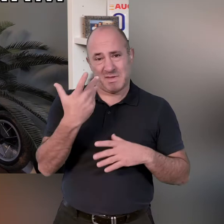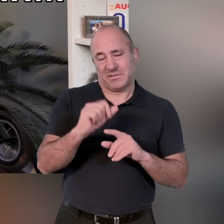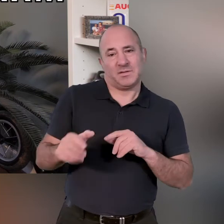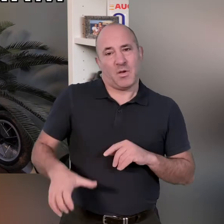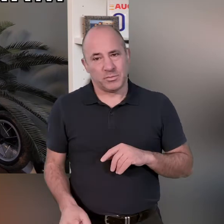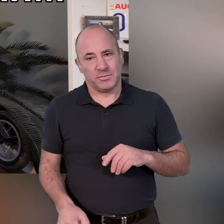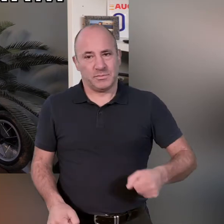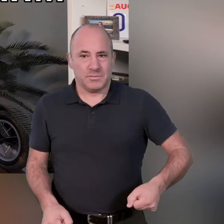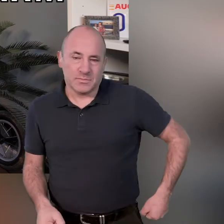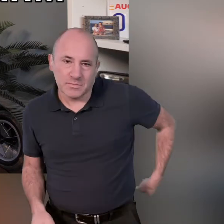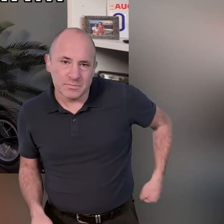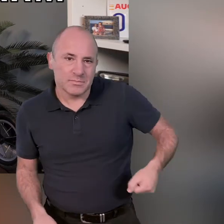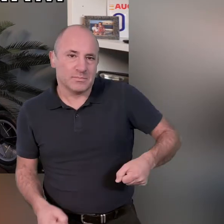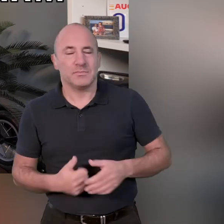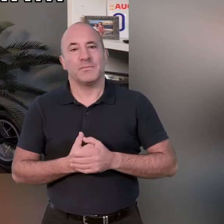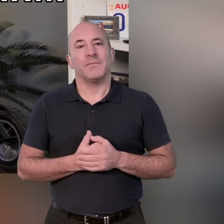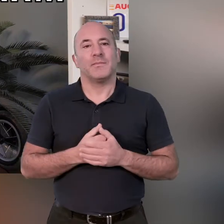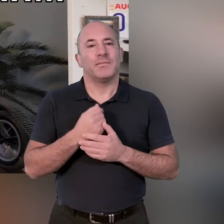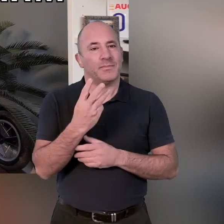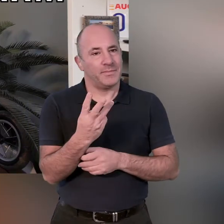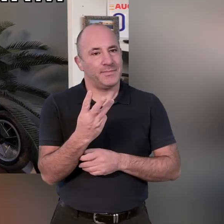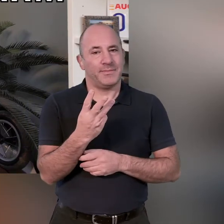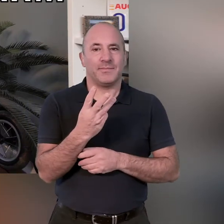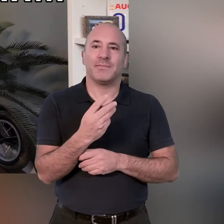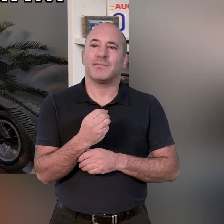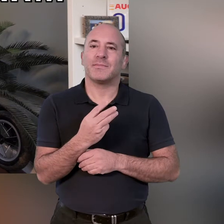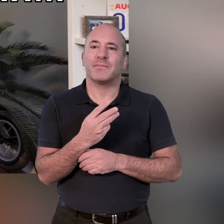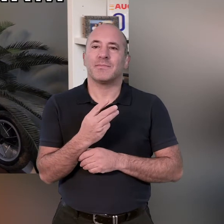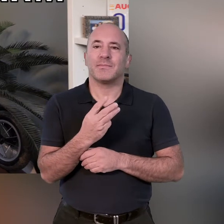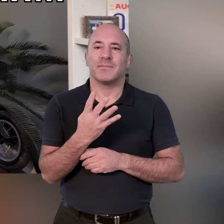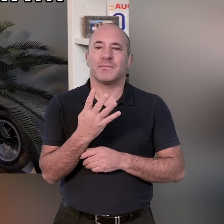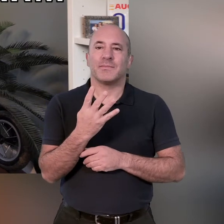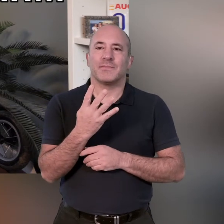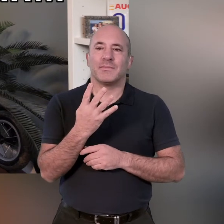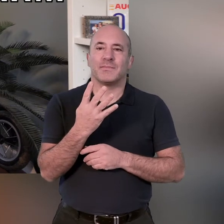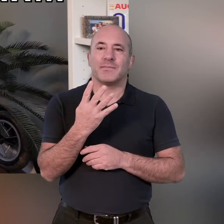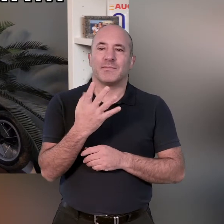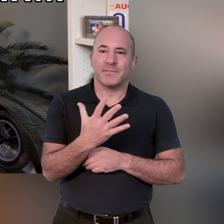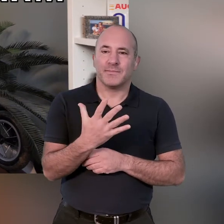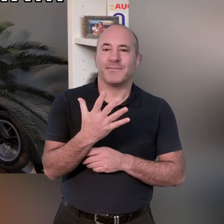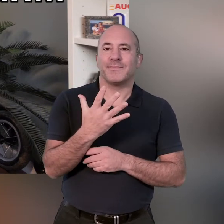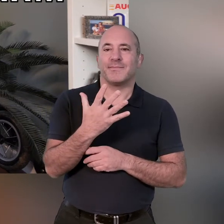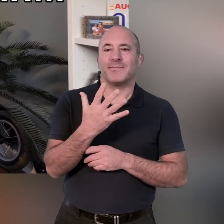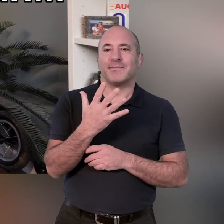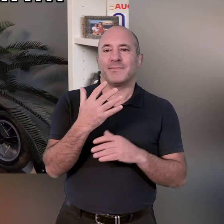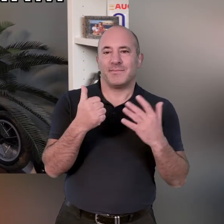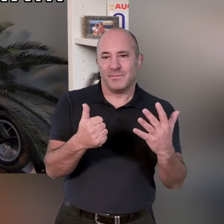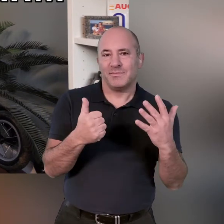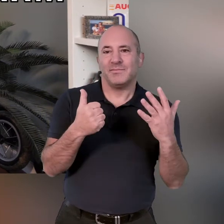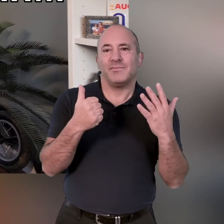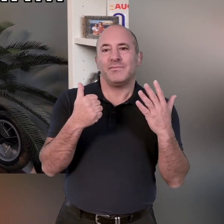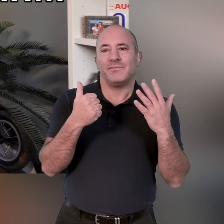1, 2, 3, 4, 5,